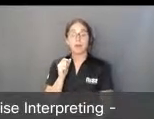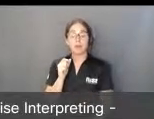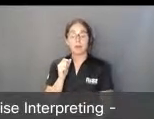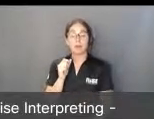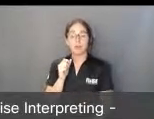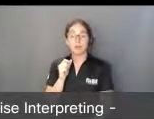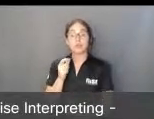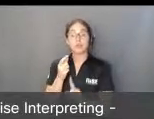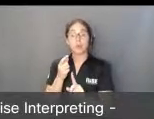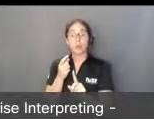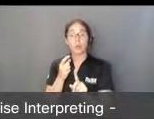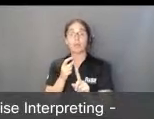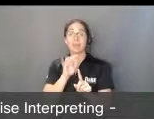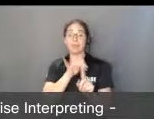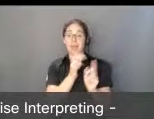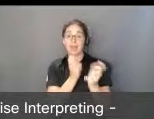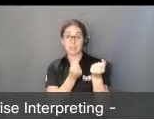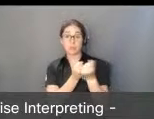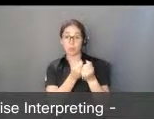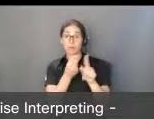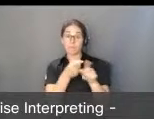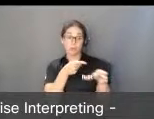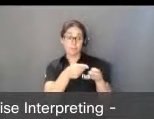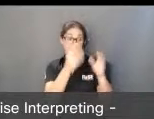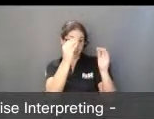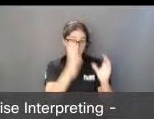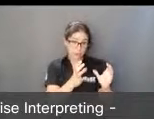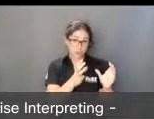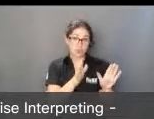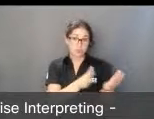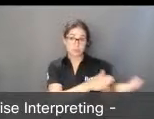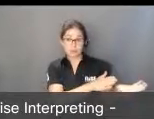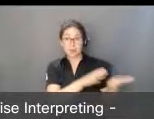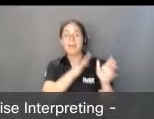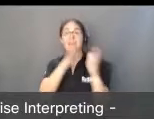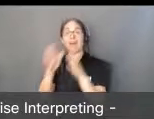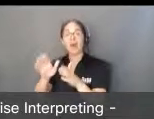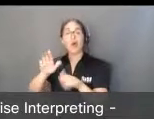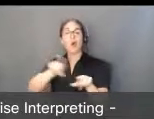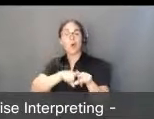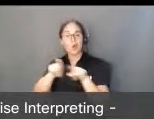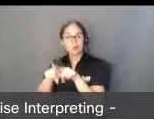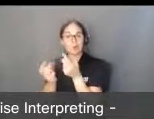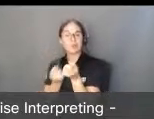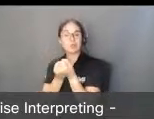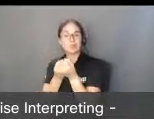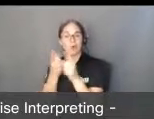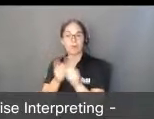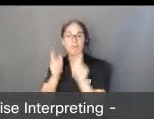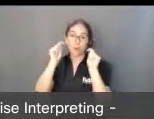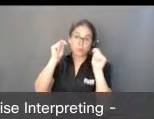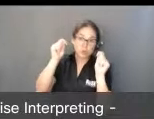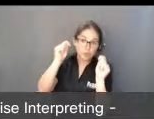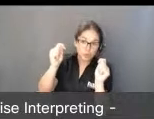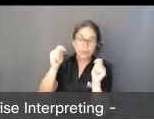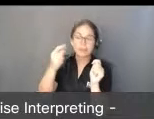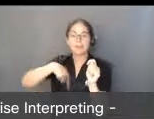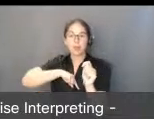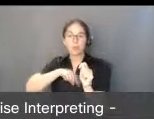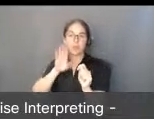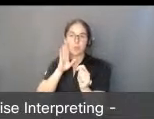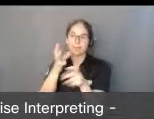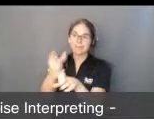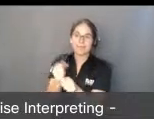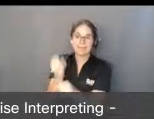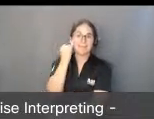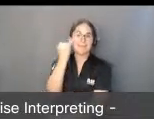Outside of the supports that the main teacher holds, this is where the tutoring, the ideas and things for tutoring come in, as far as the